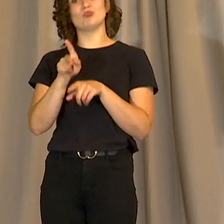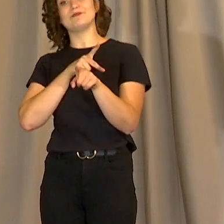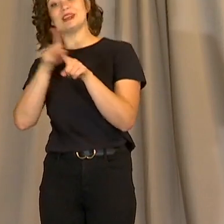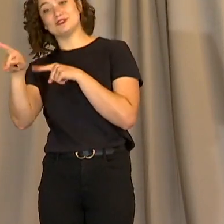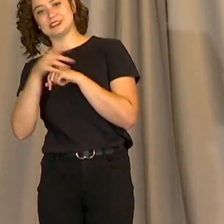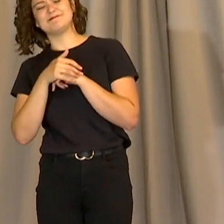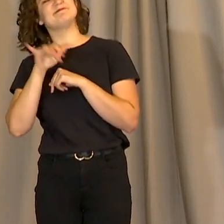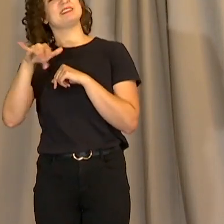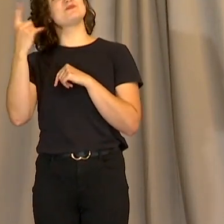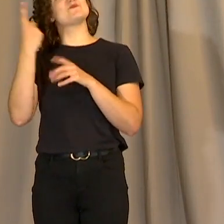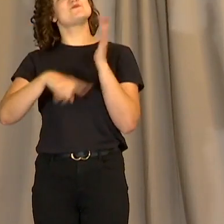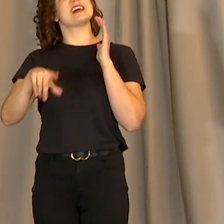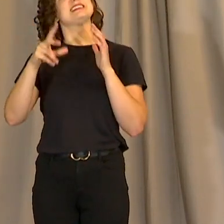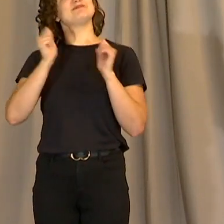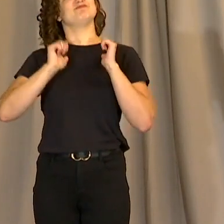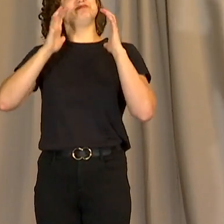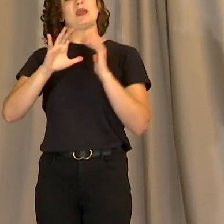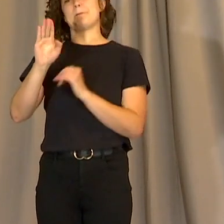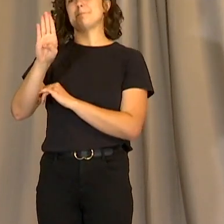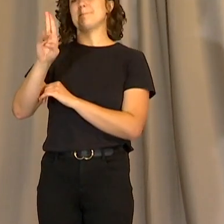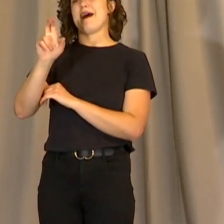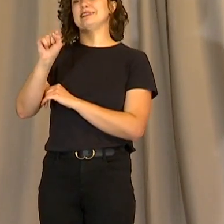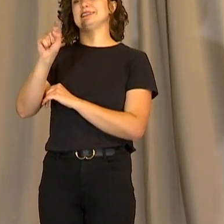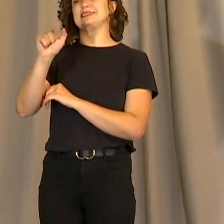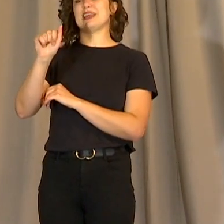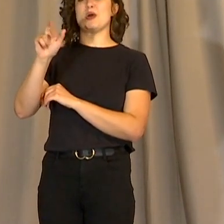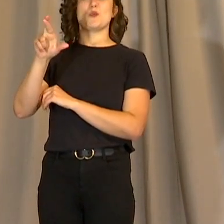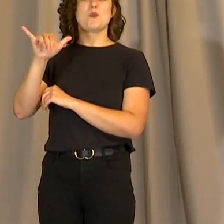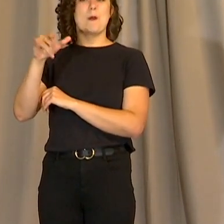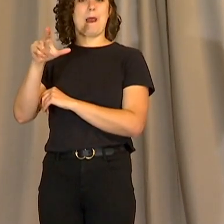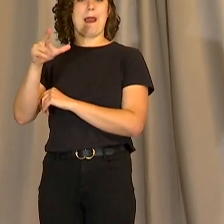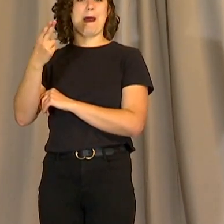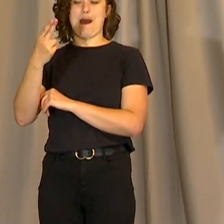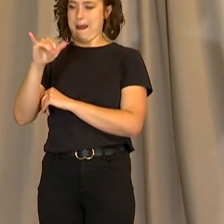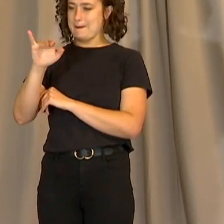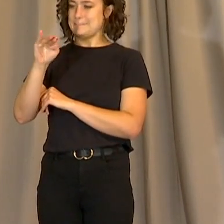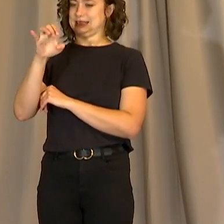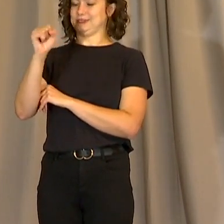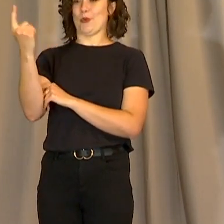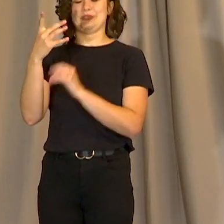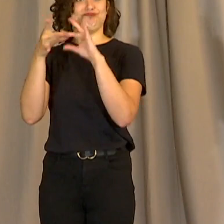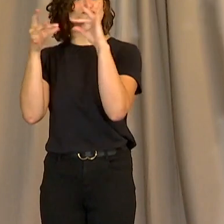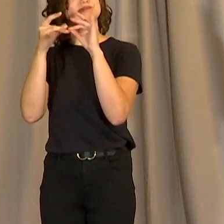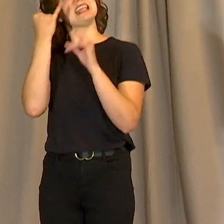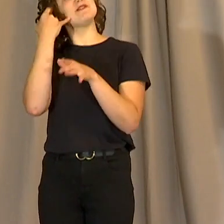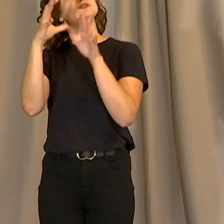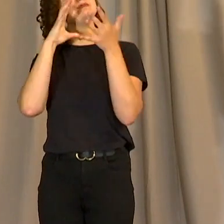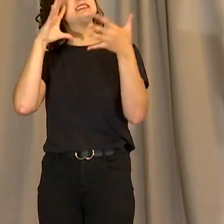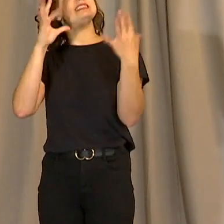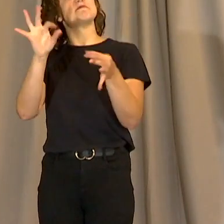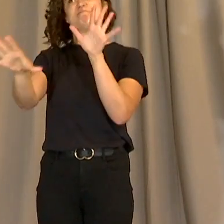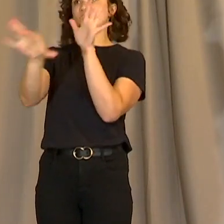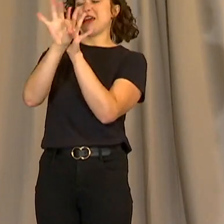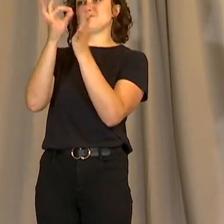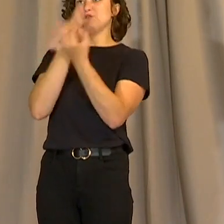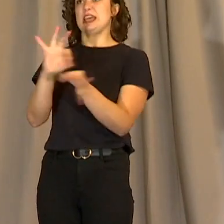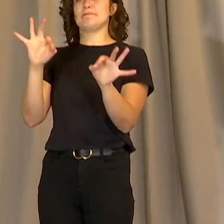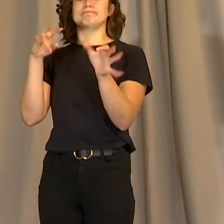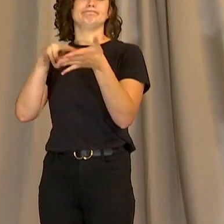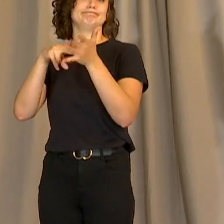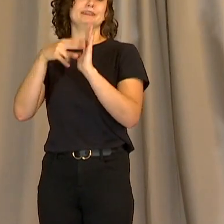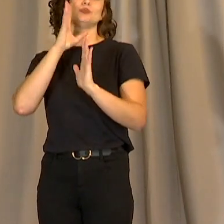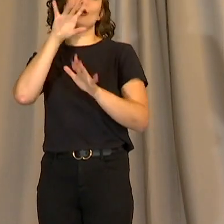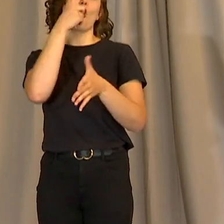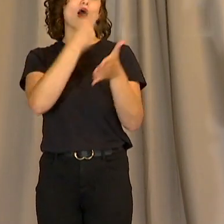always says: for every choice, there's an invoice. If you choose freedom, it's going to cost you. So you